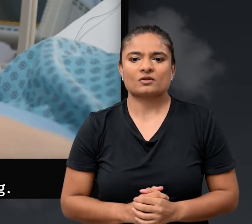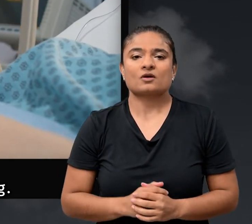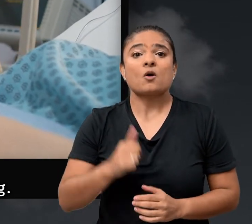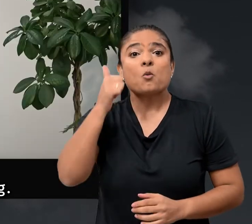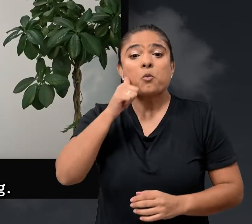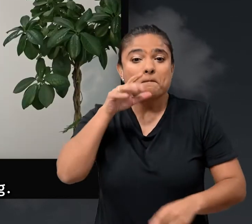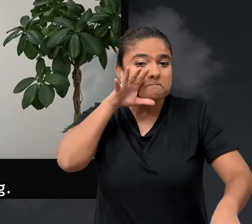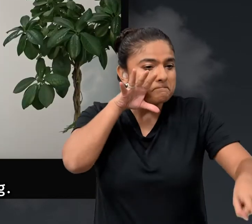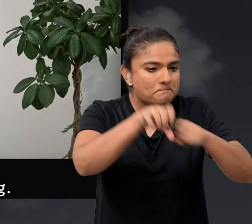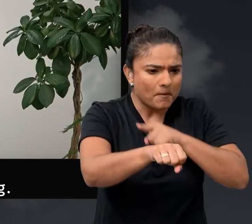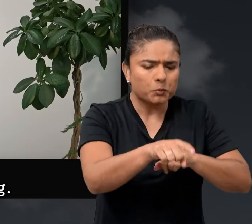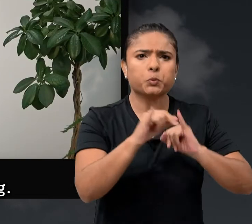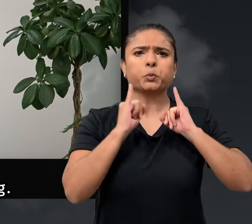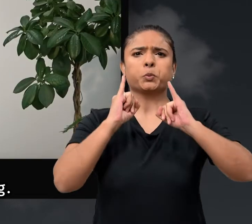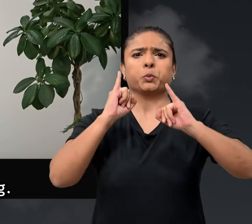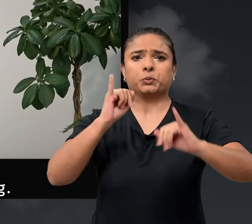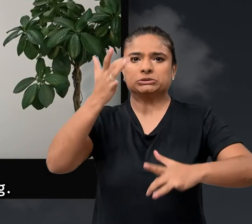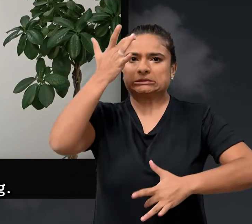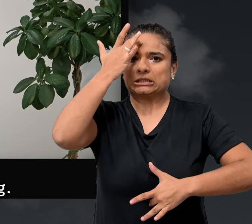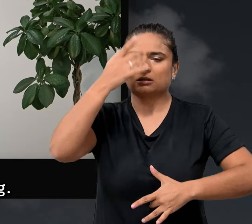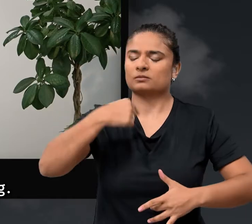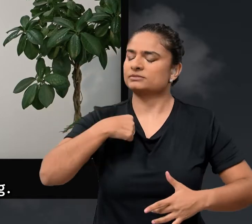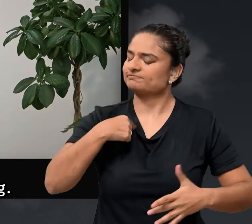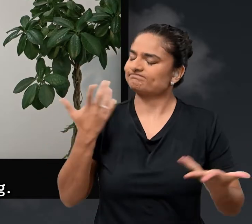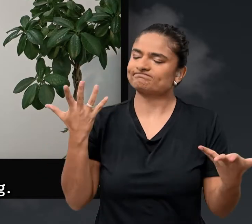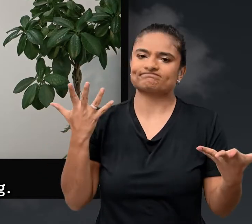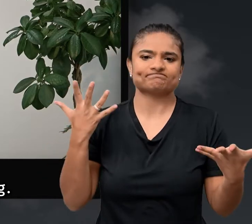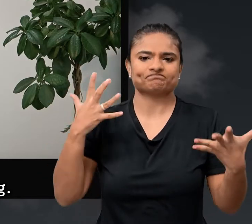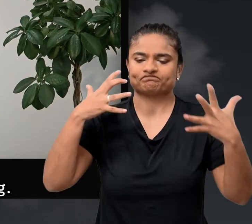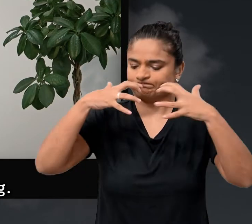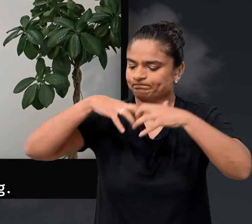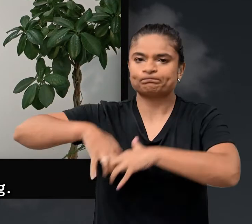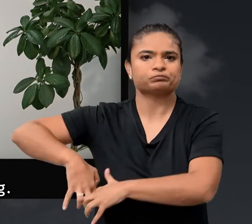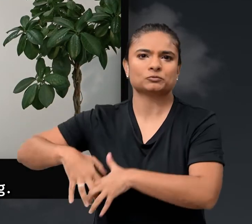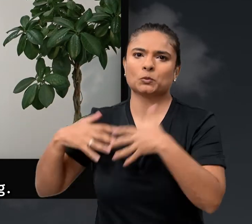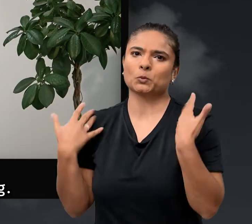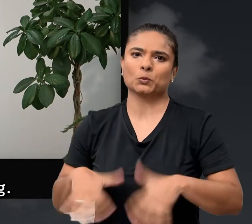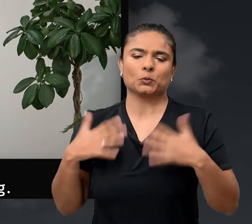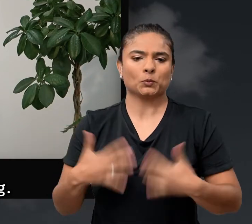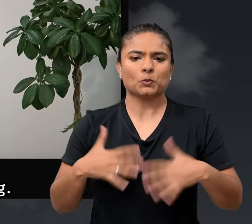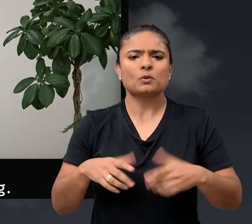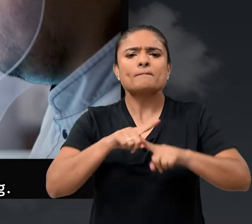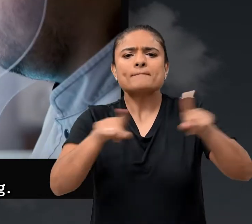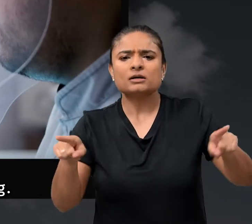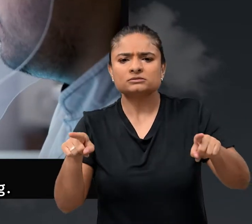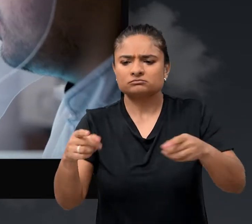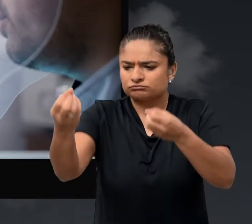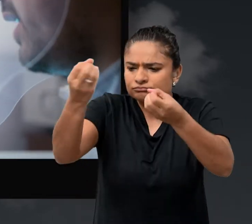When you receive that sort of diagnosis, it's